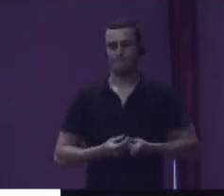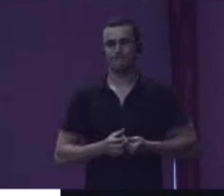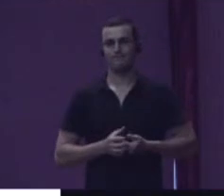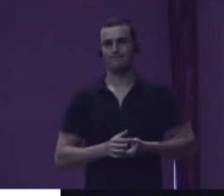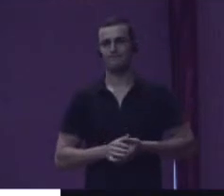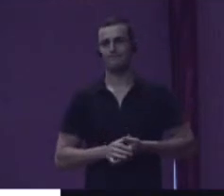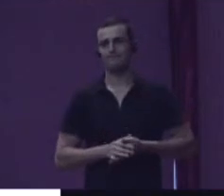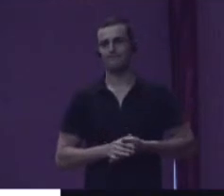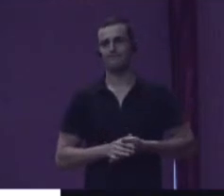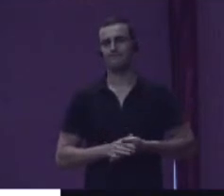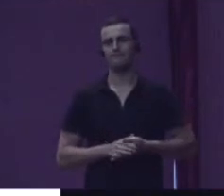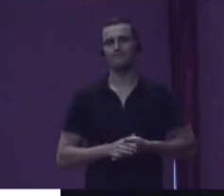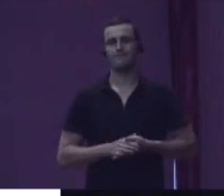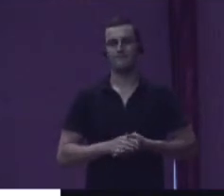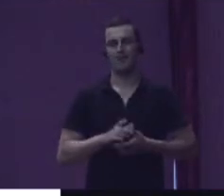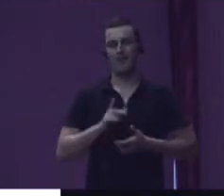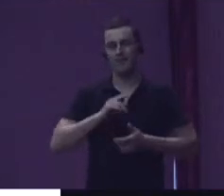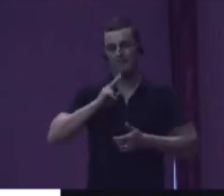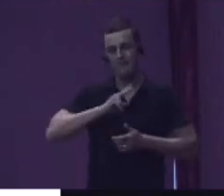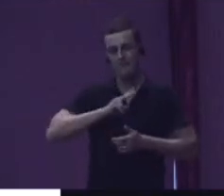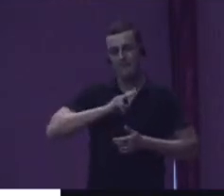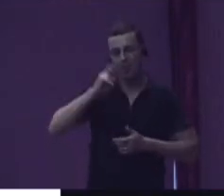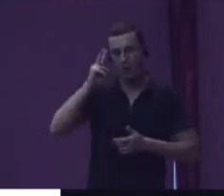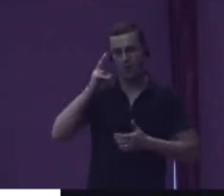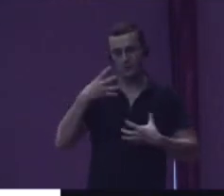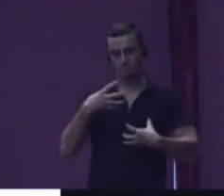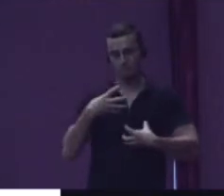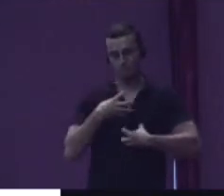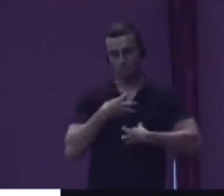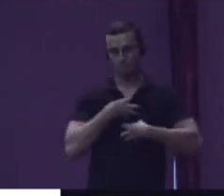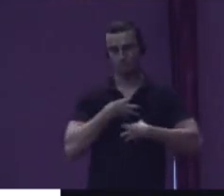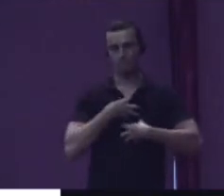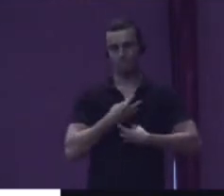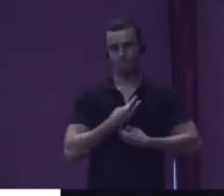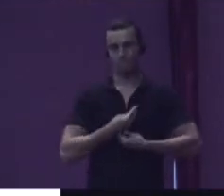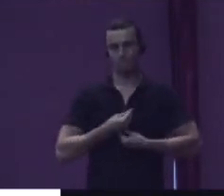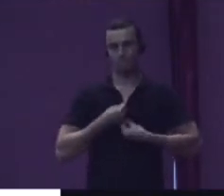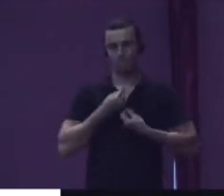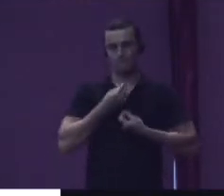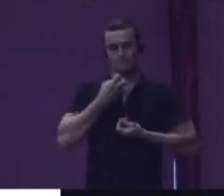strongly ingrained feeling about modesty and shame.